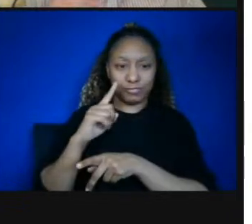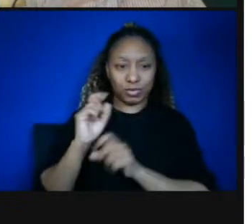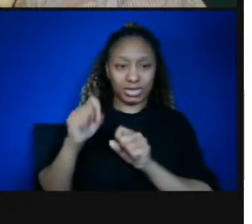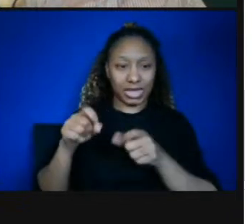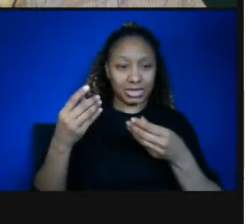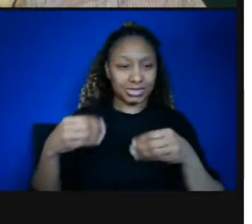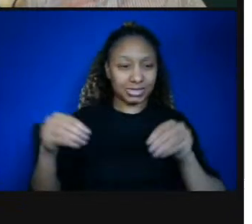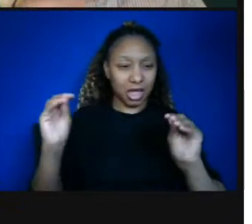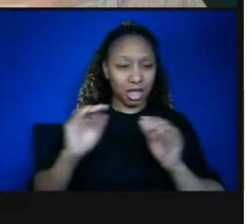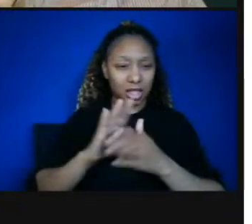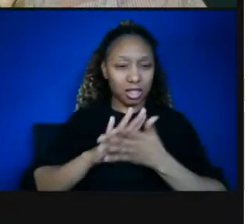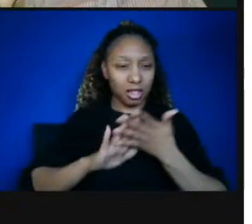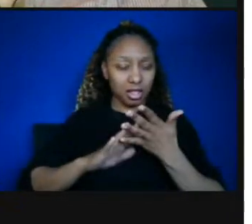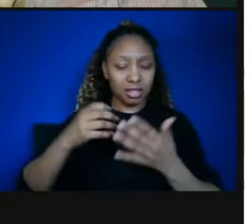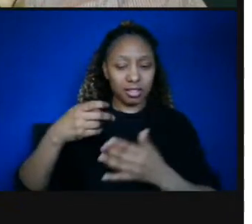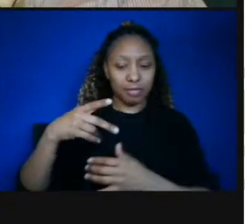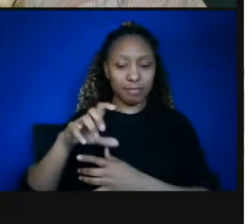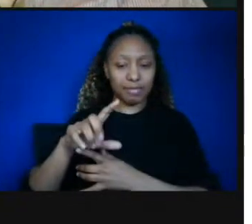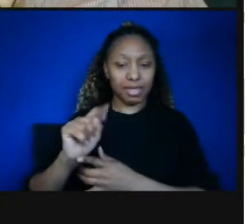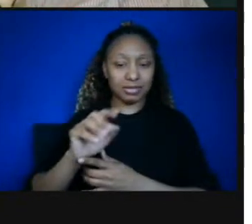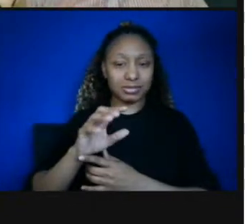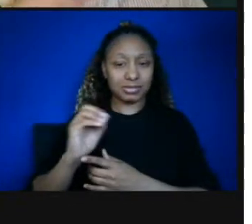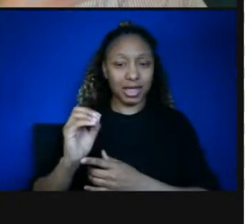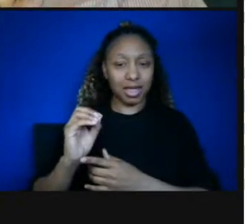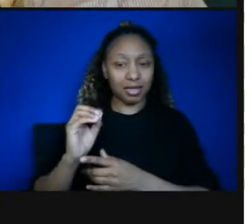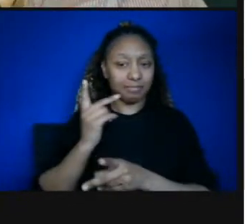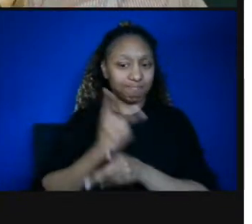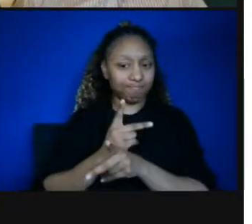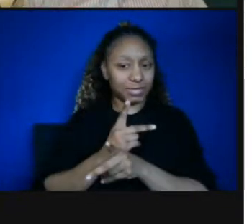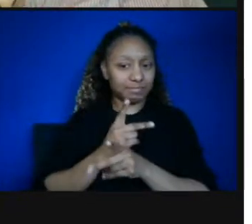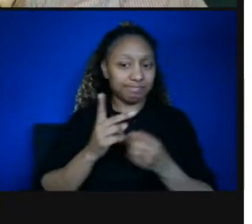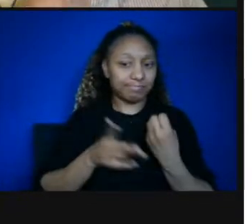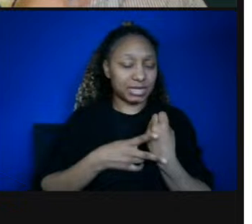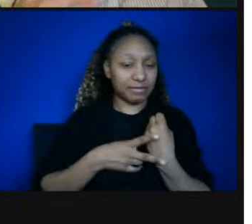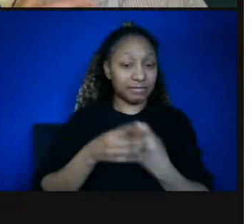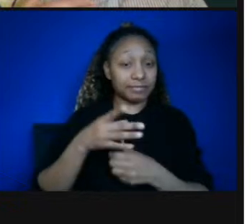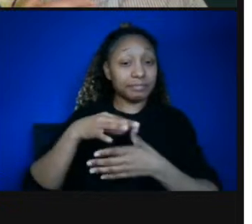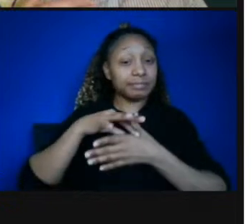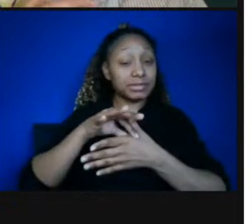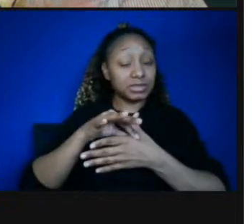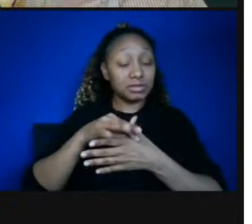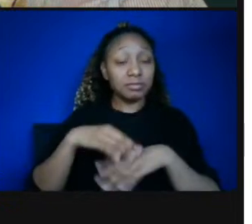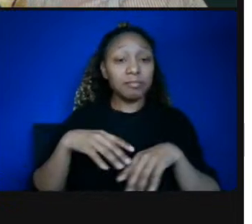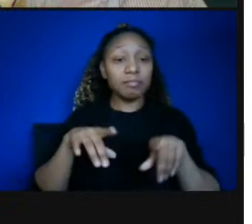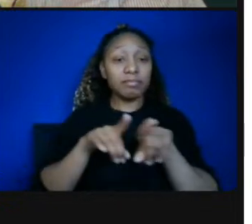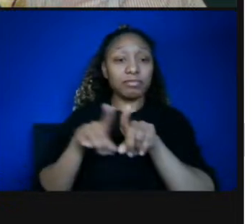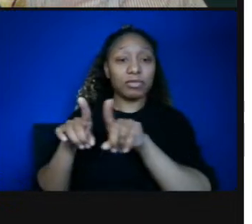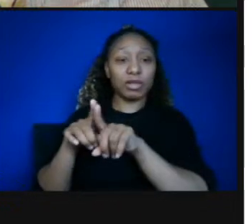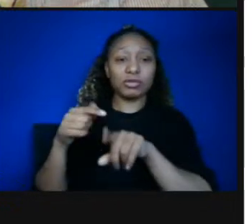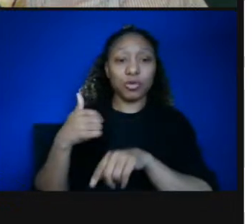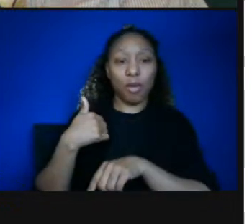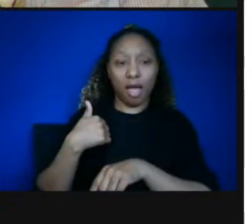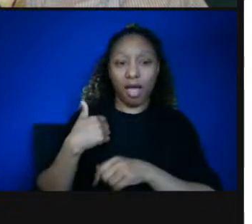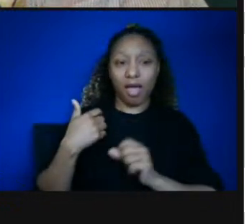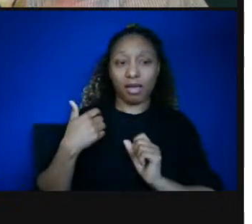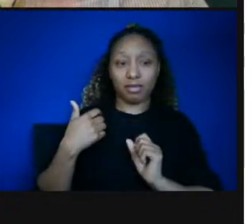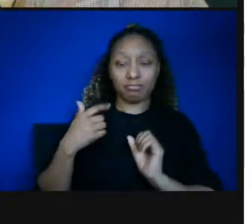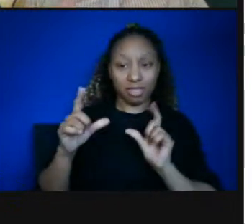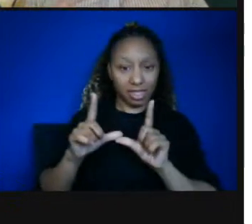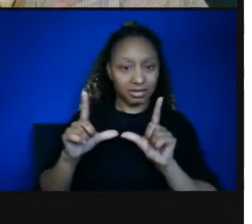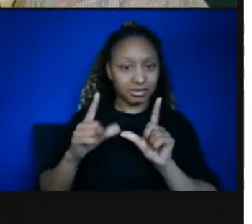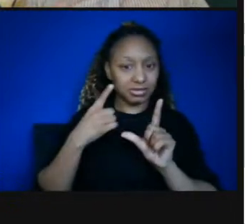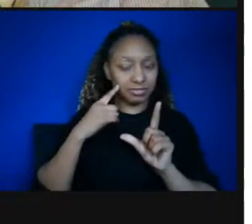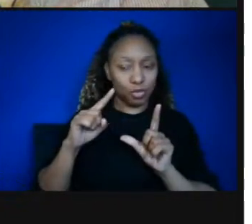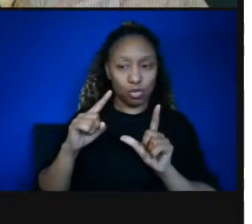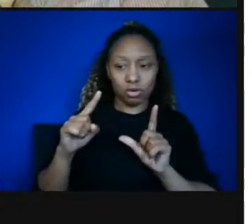pelts and also to consume the meat. However, and I have a fur trapping license as well. One of the